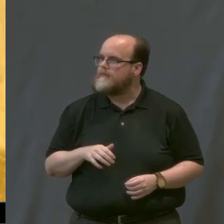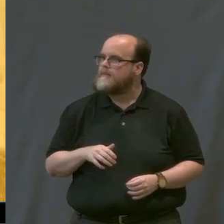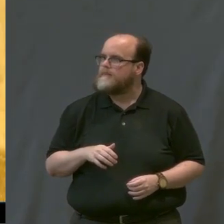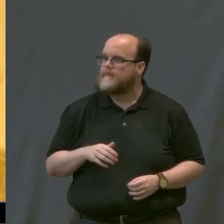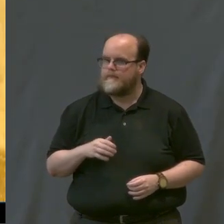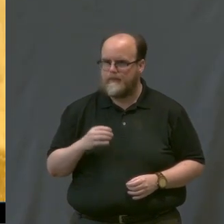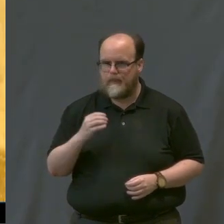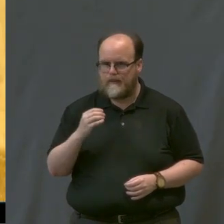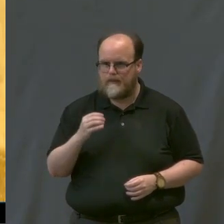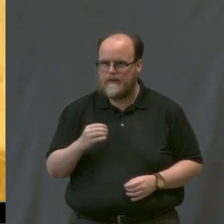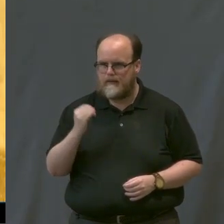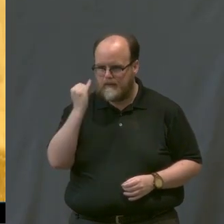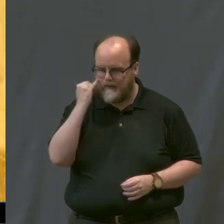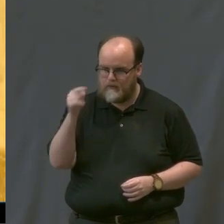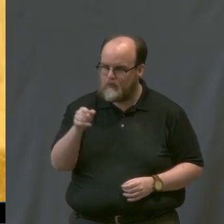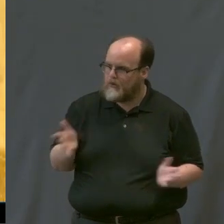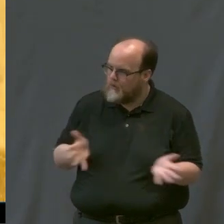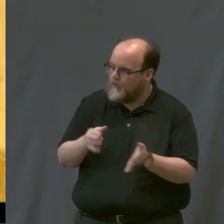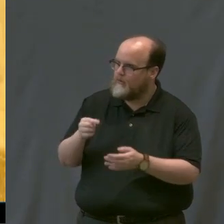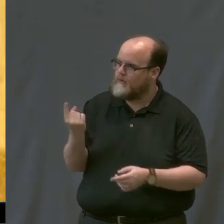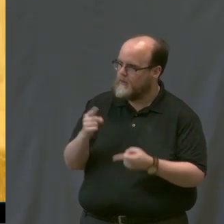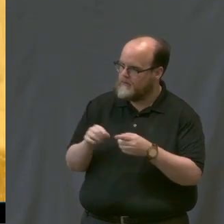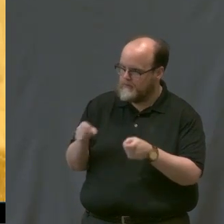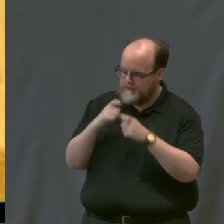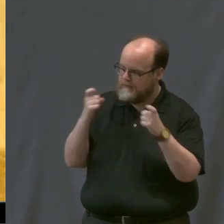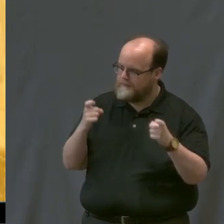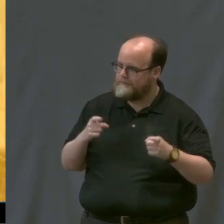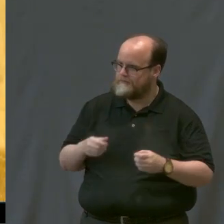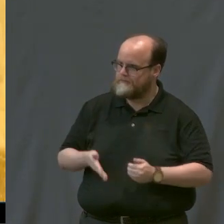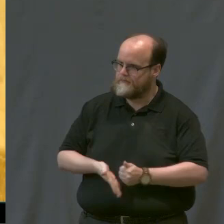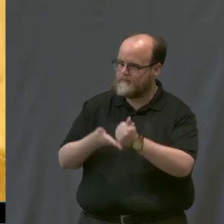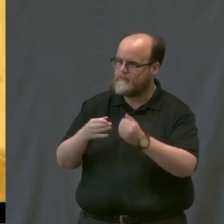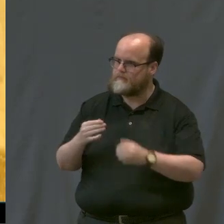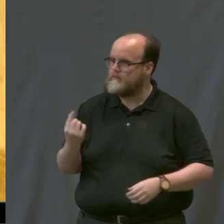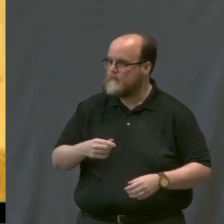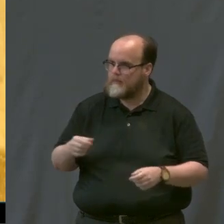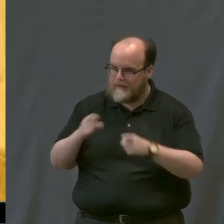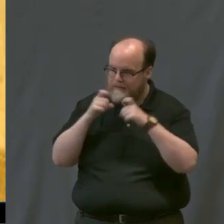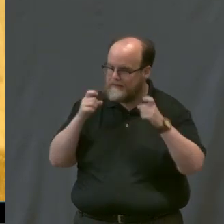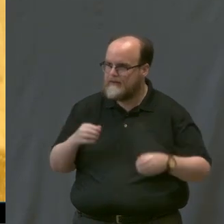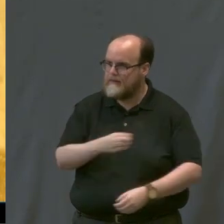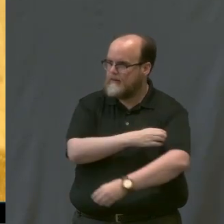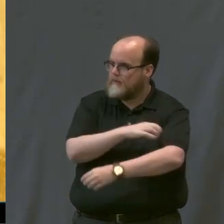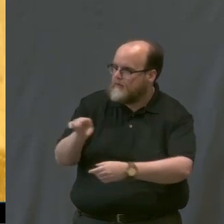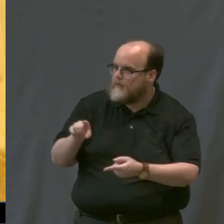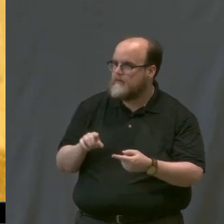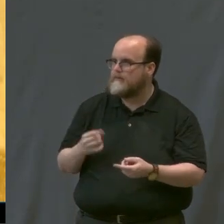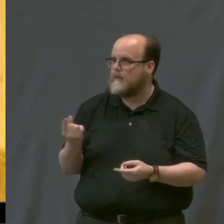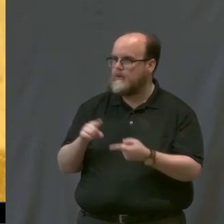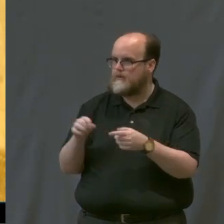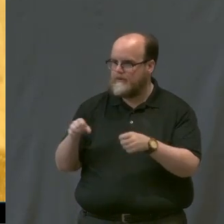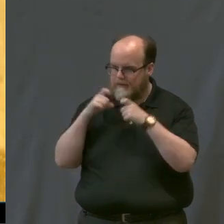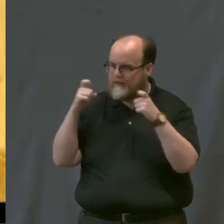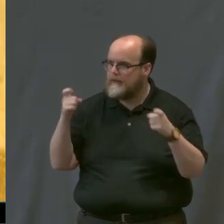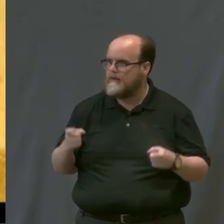If you're encouraging someone to sin, if you're facilitating someone to sin, if you're enabling someone to sin, if you're trying to